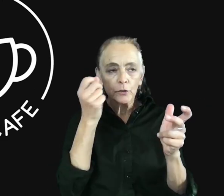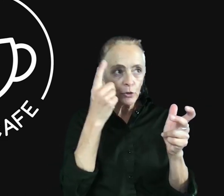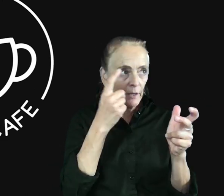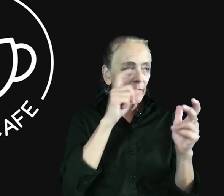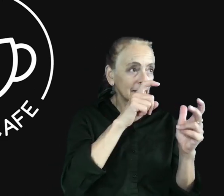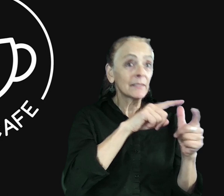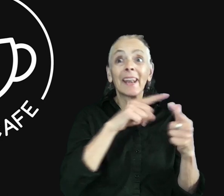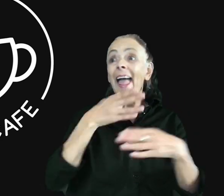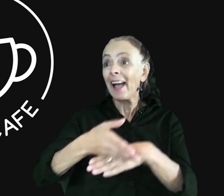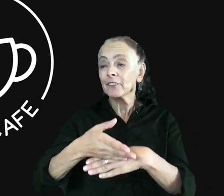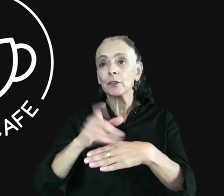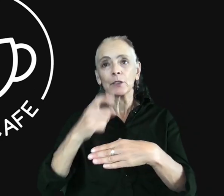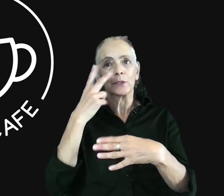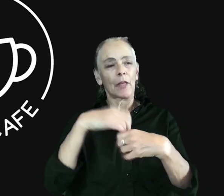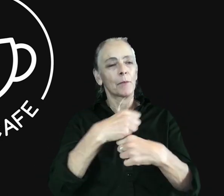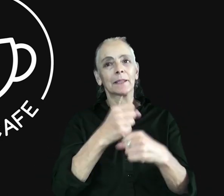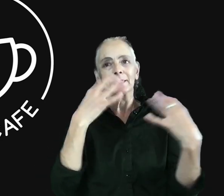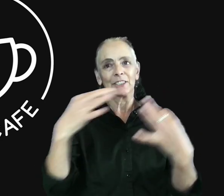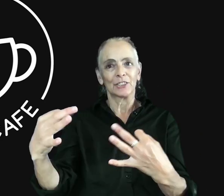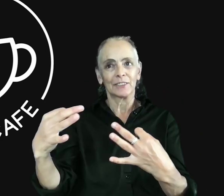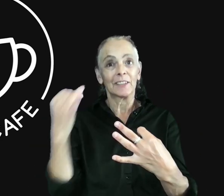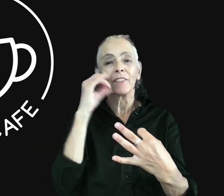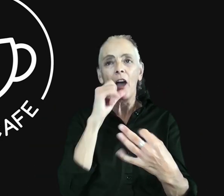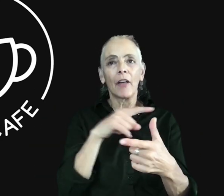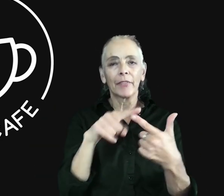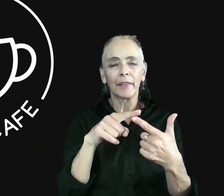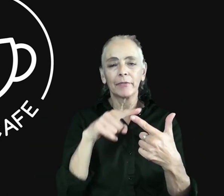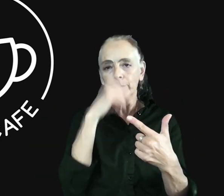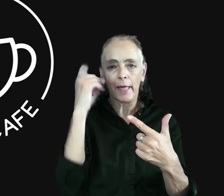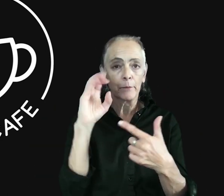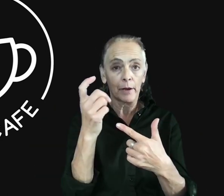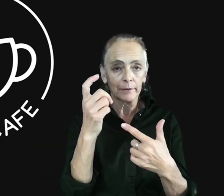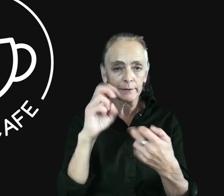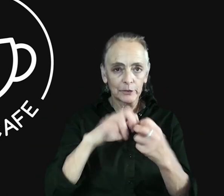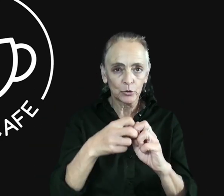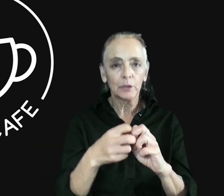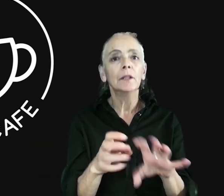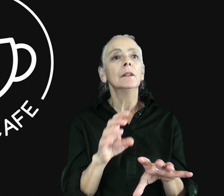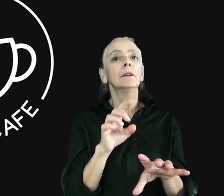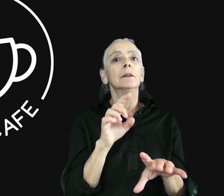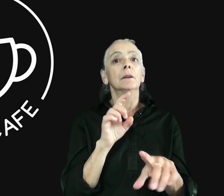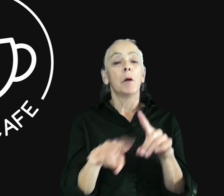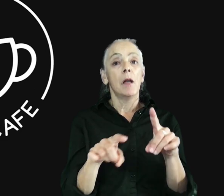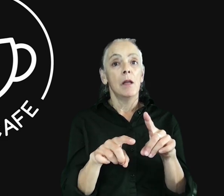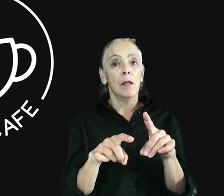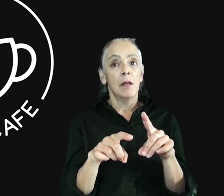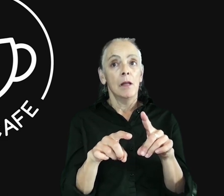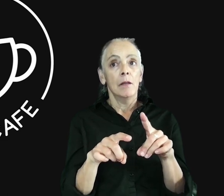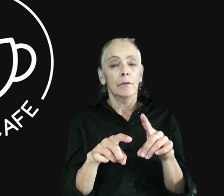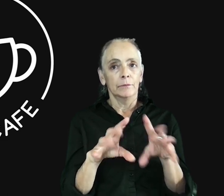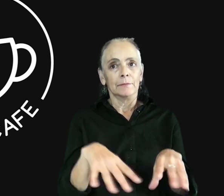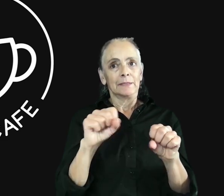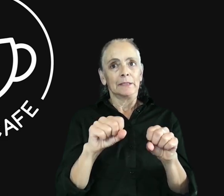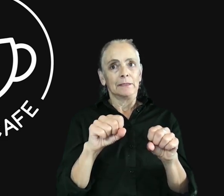see how they make the decisions because otherwise we fall into the iteration black box thing but uh doing the workshop is basically building